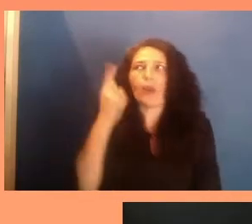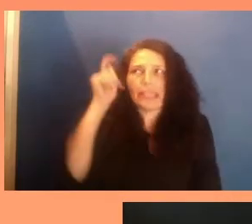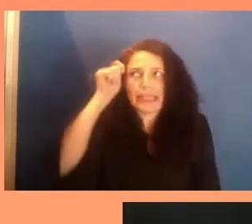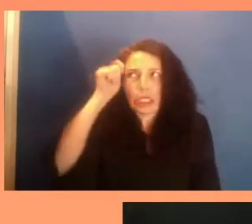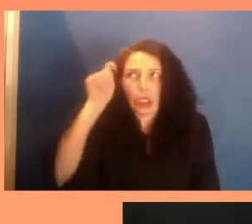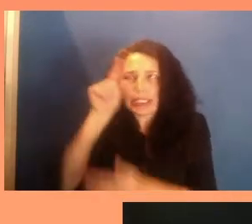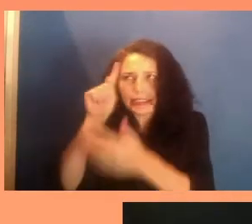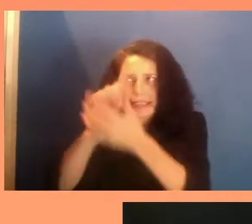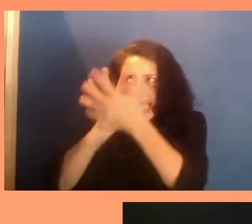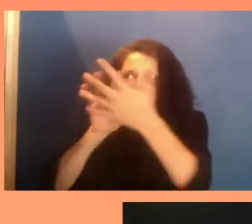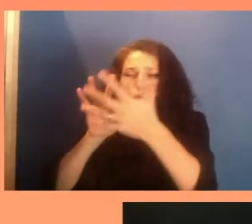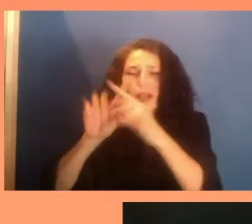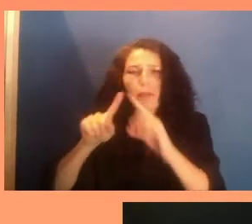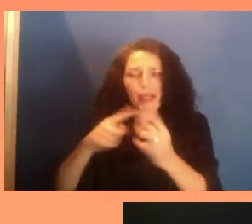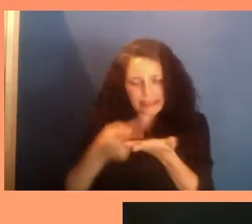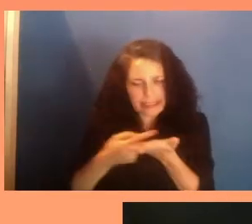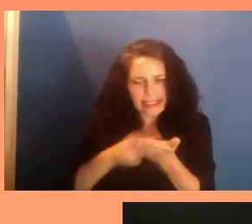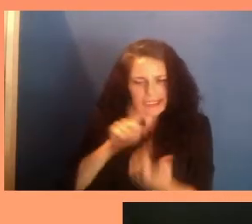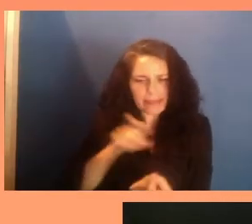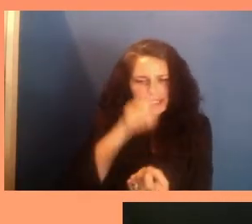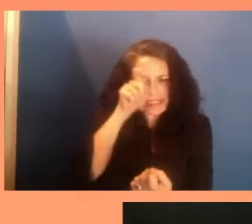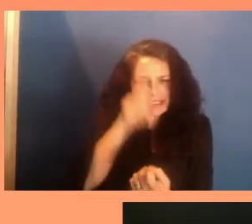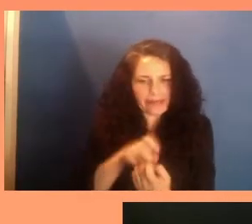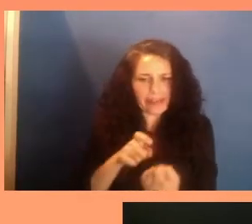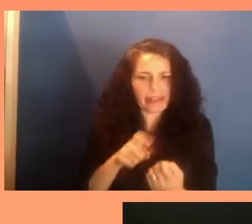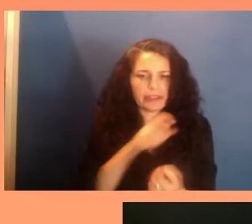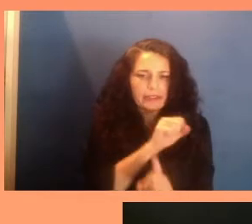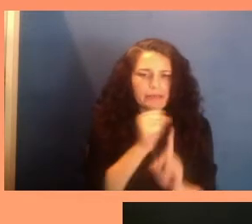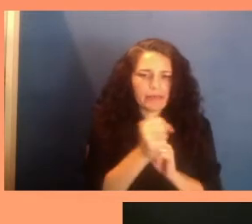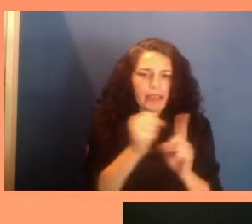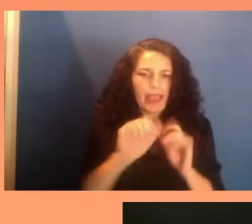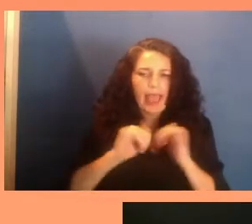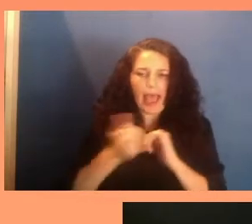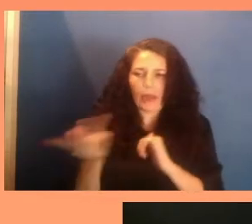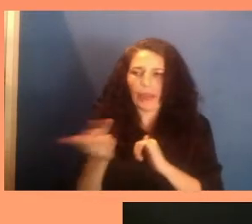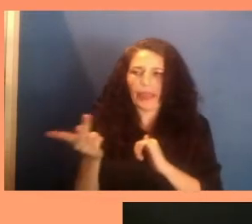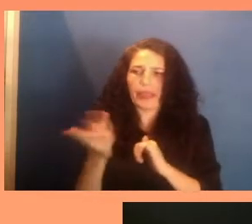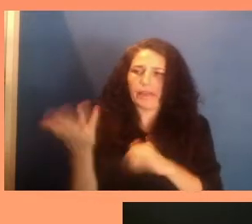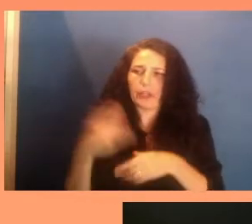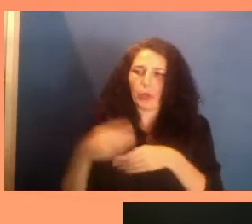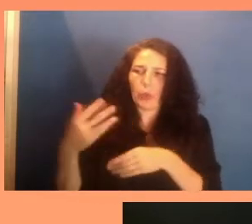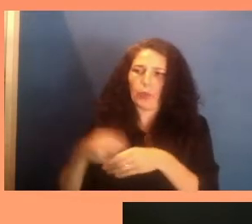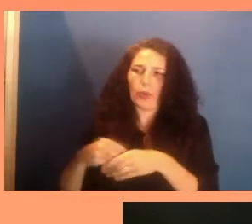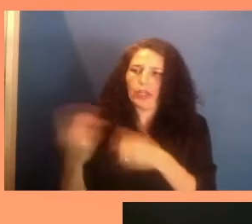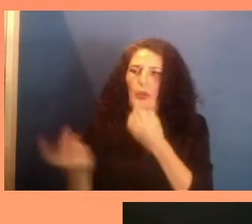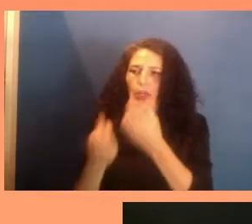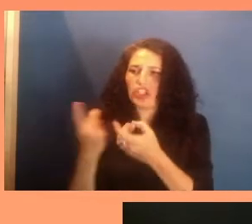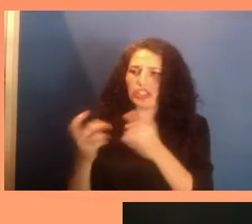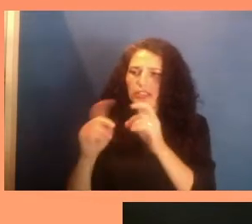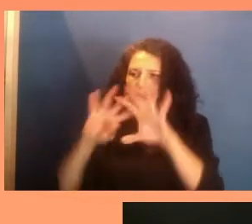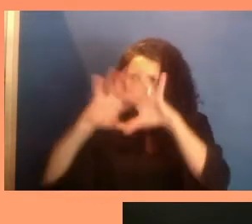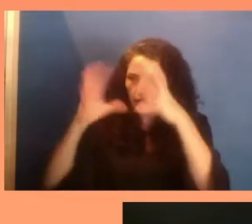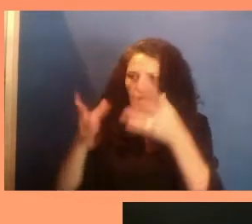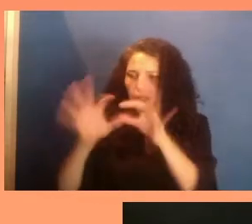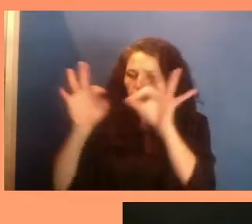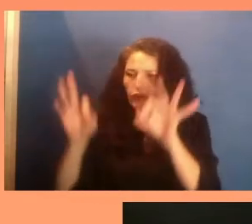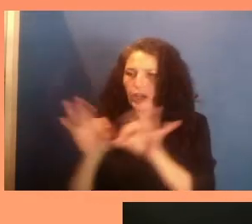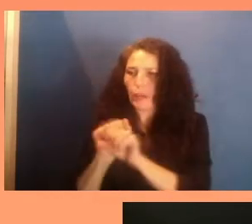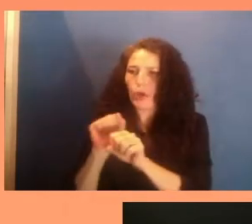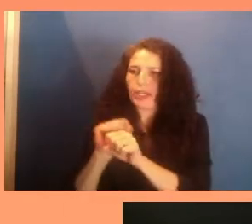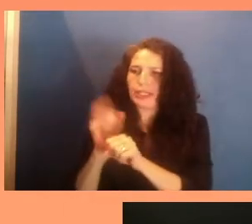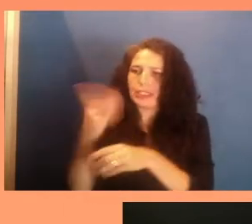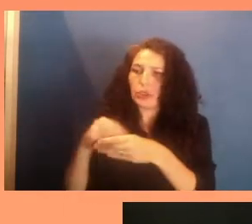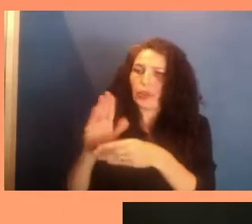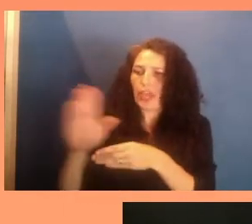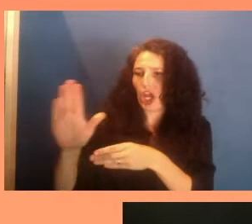into some specifics and ways that they've incorporated these types of questions and frameworks into their own work. So yeah,